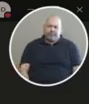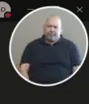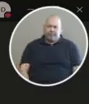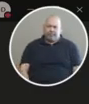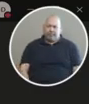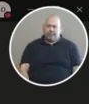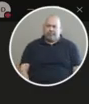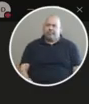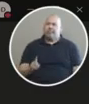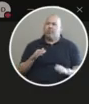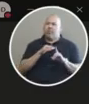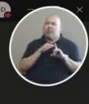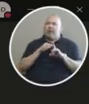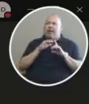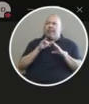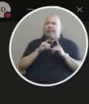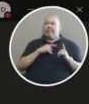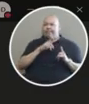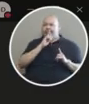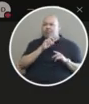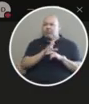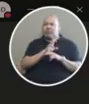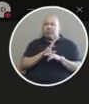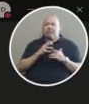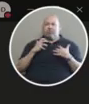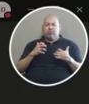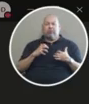we go on, I want to remind the public, please do not use